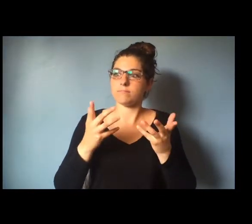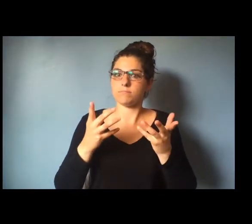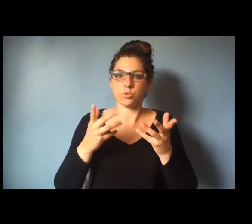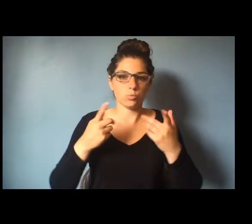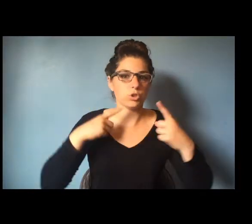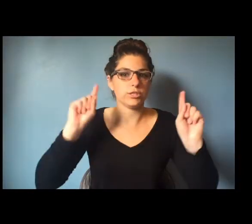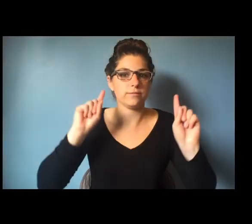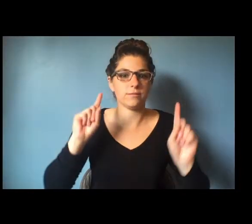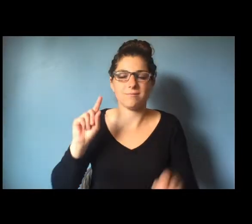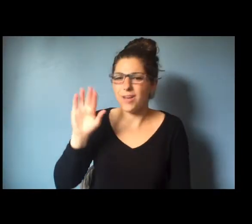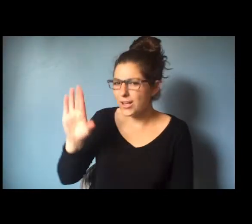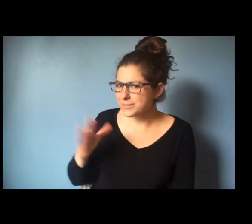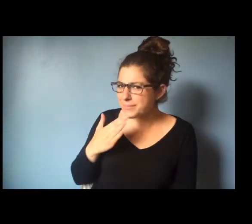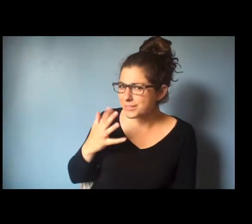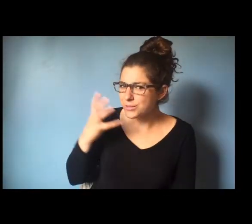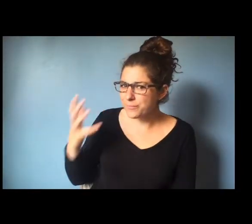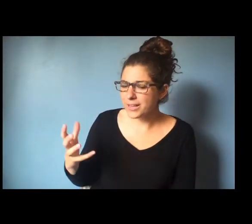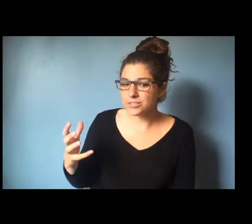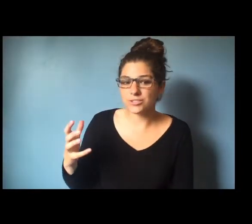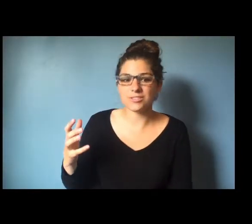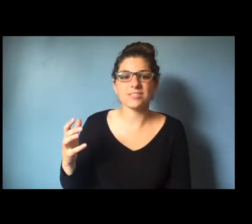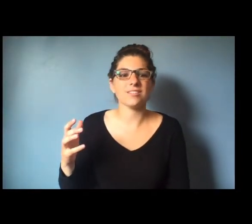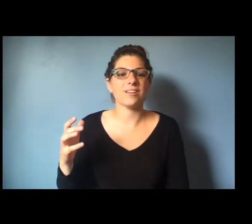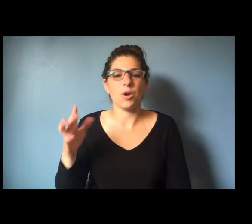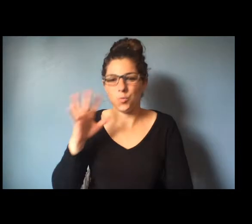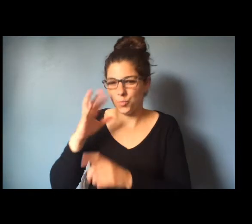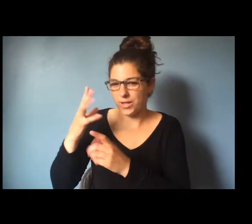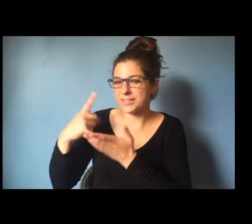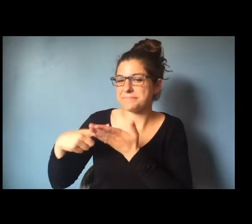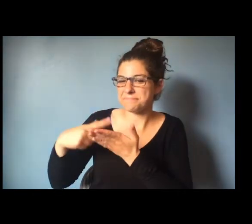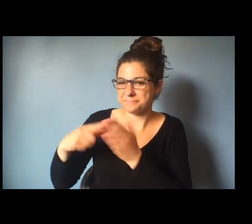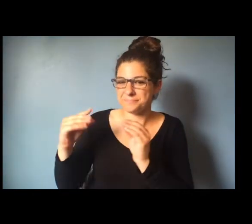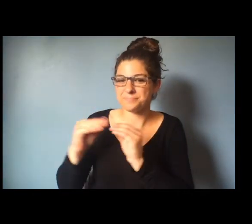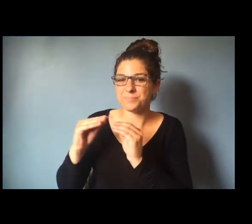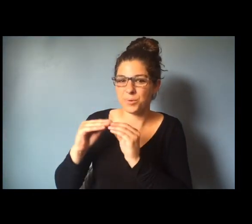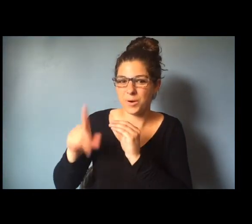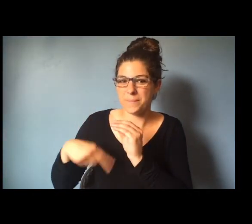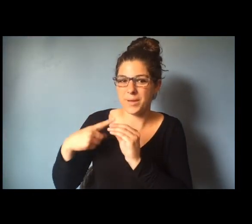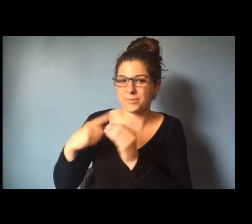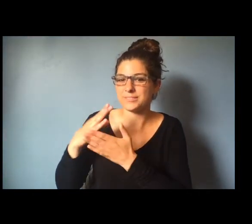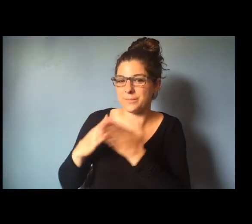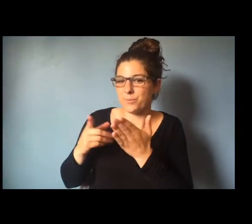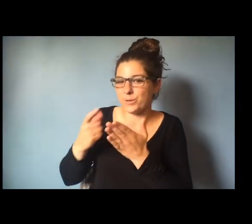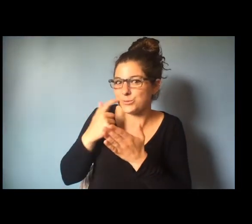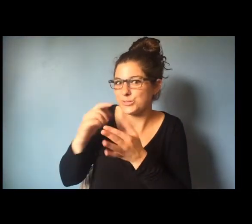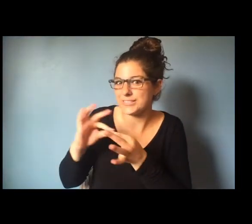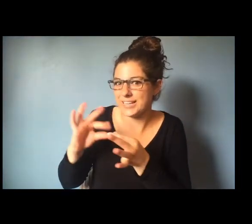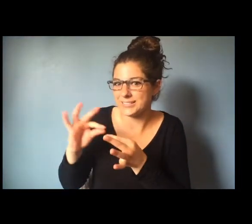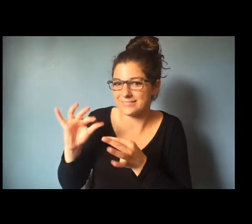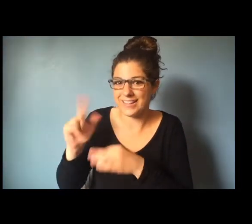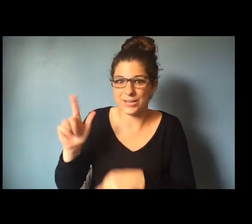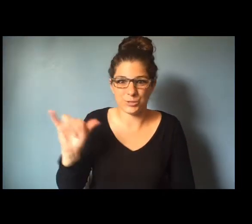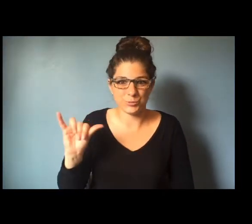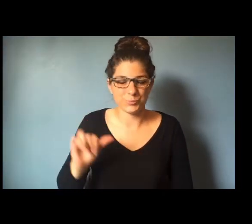Awesome, thanks so much. And we're going to dive a little bit more into some of what you said a little bit